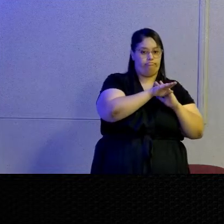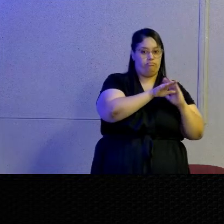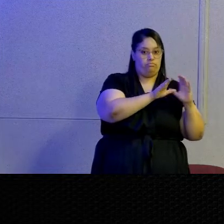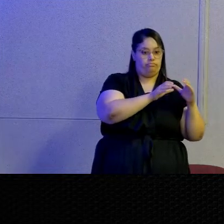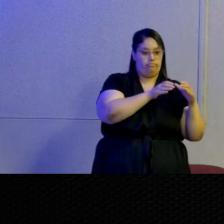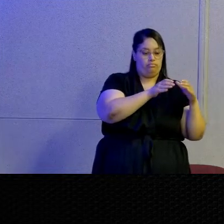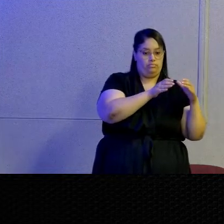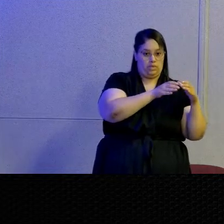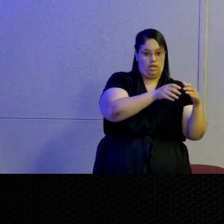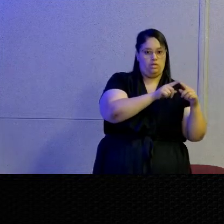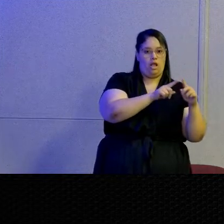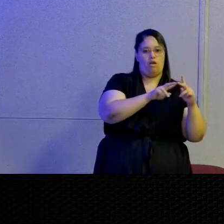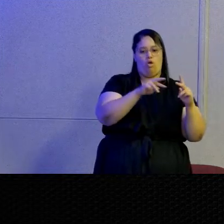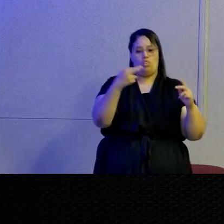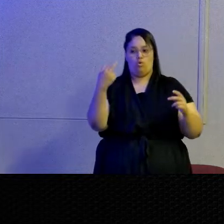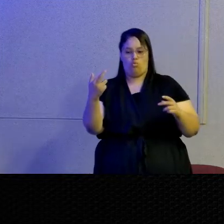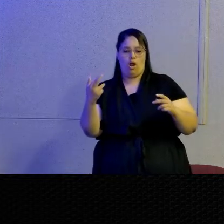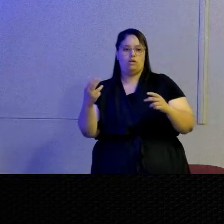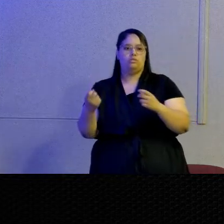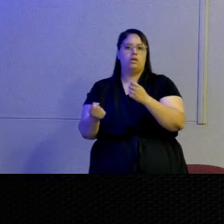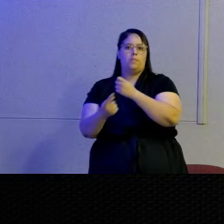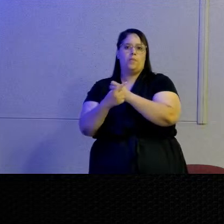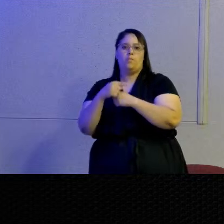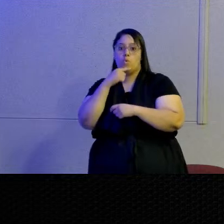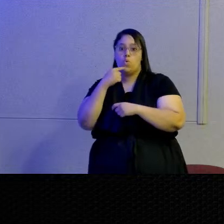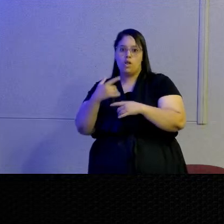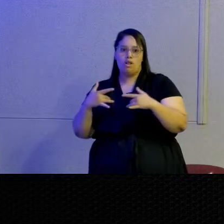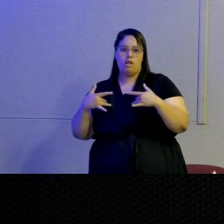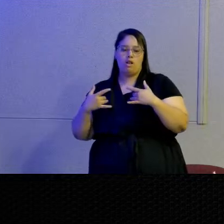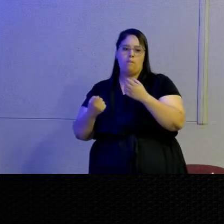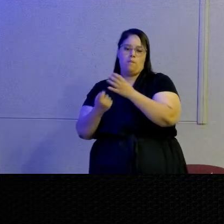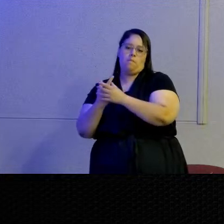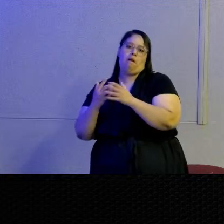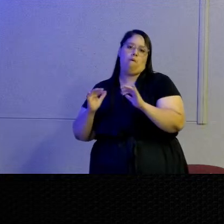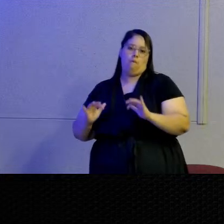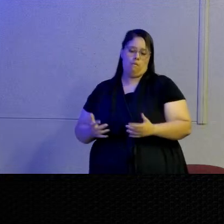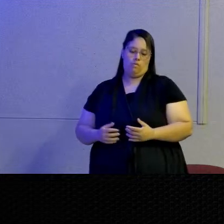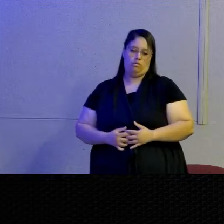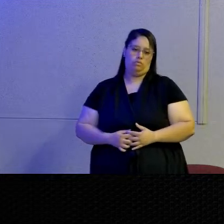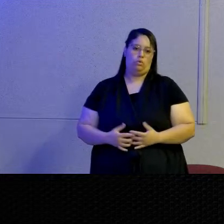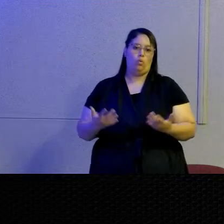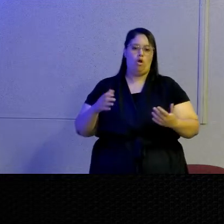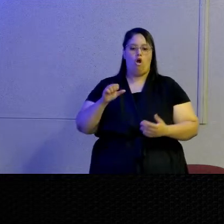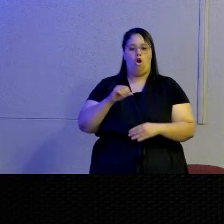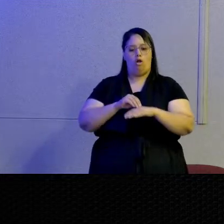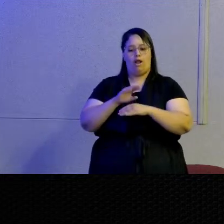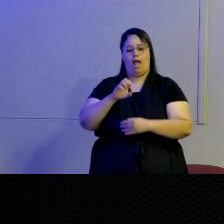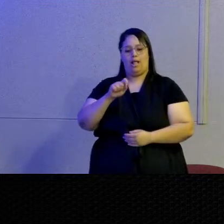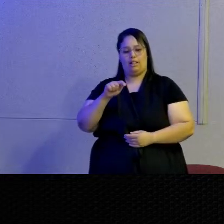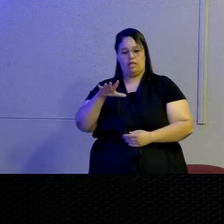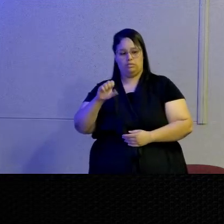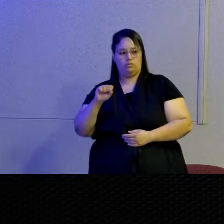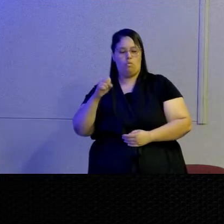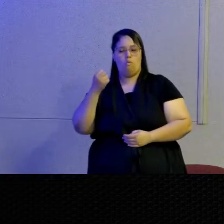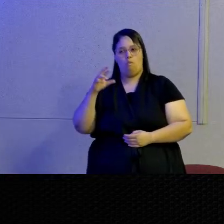side, how that might show up in ATLAS or CMS.